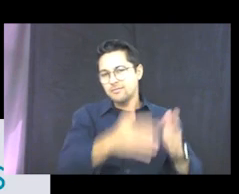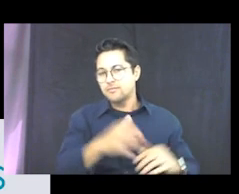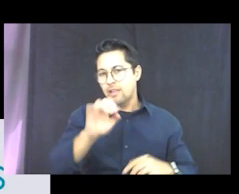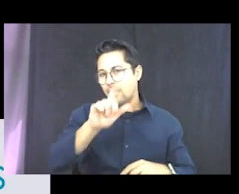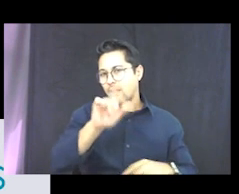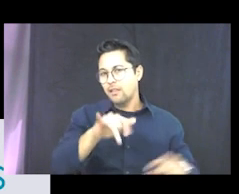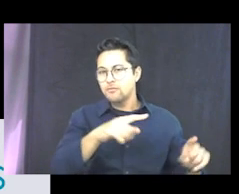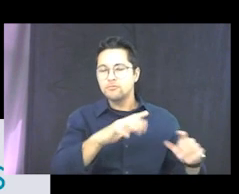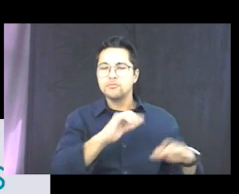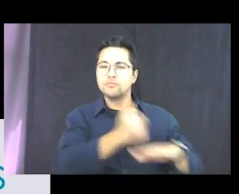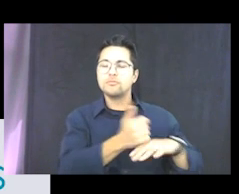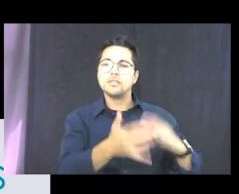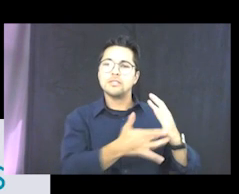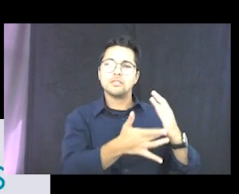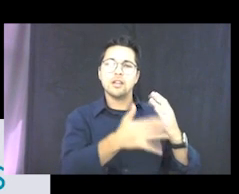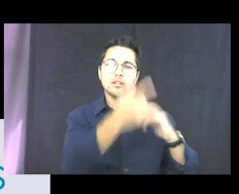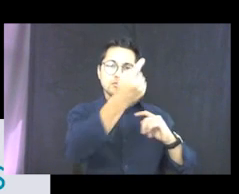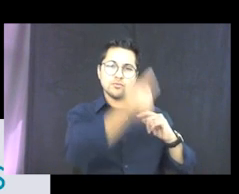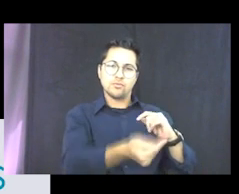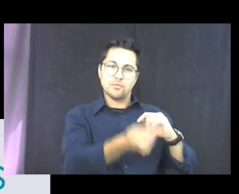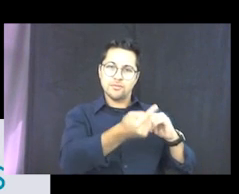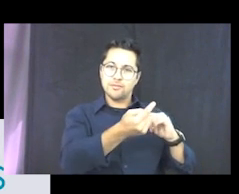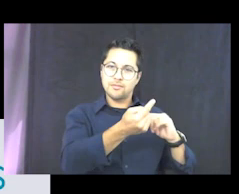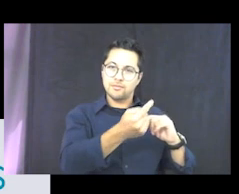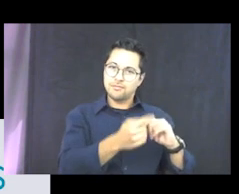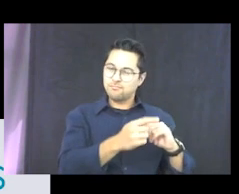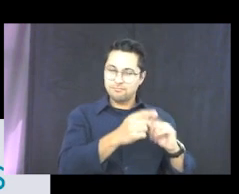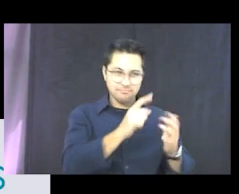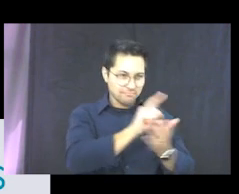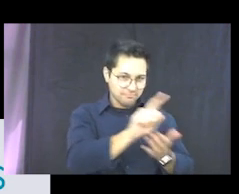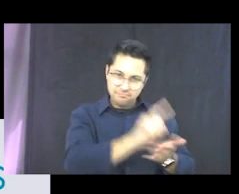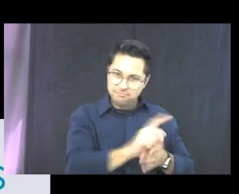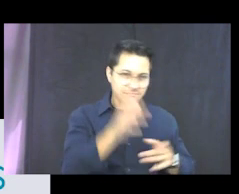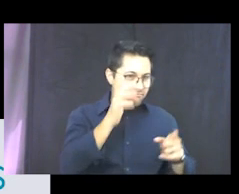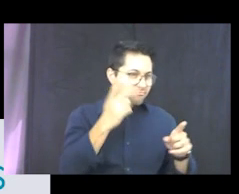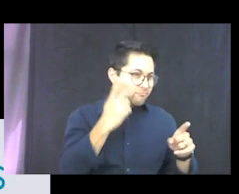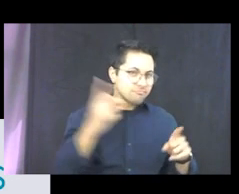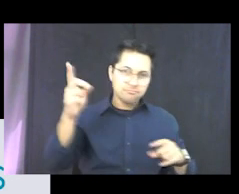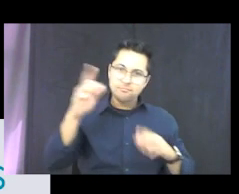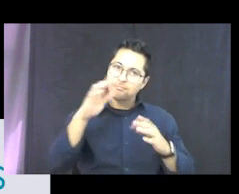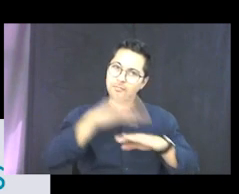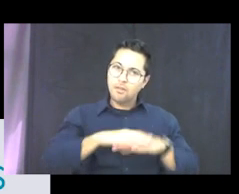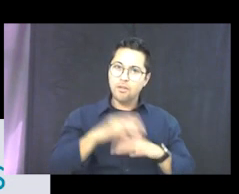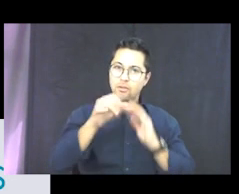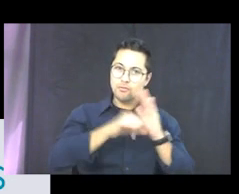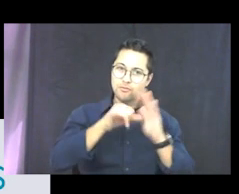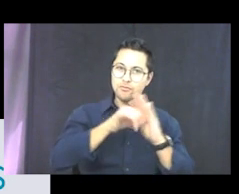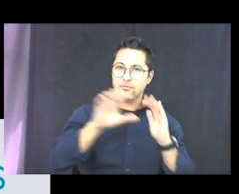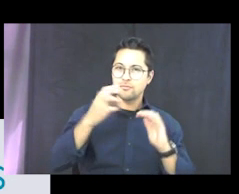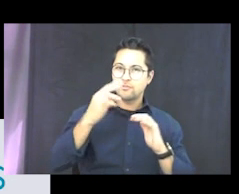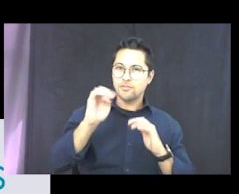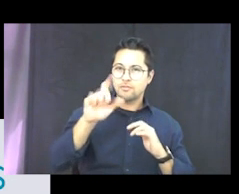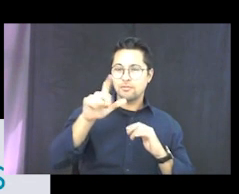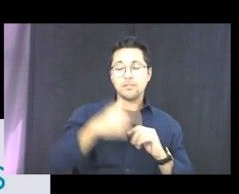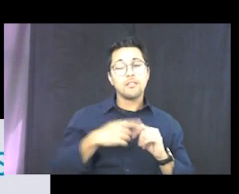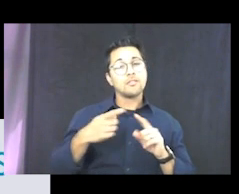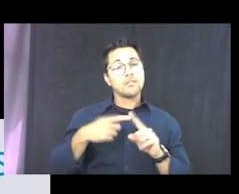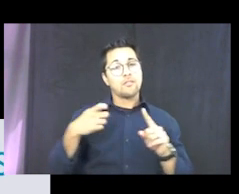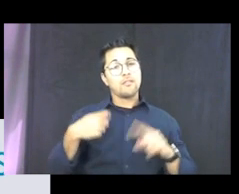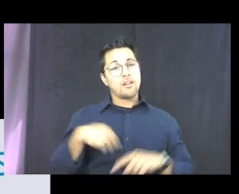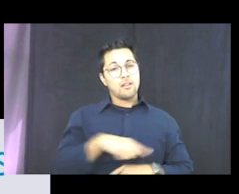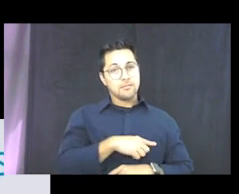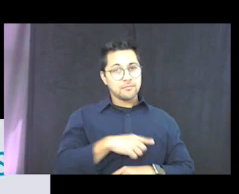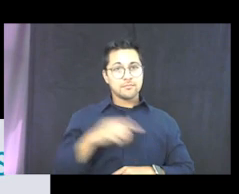Tech Tuesday videos every week. And so you'll find all of those on our YouTube channel. On behalf of